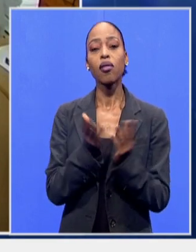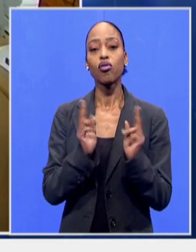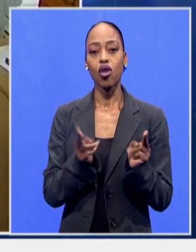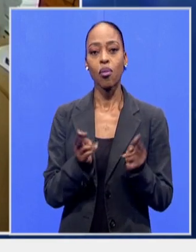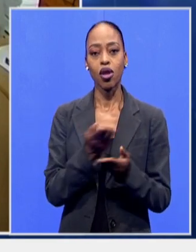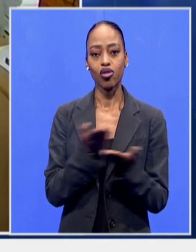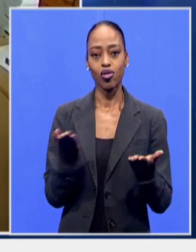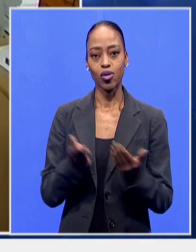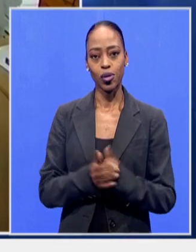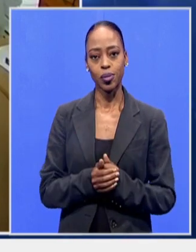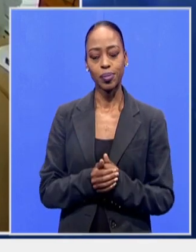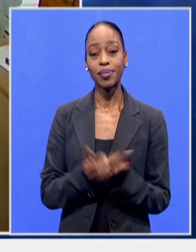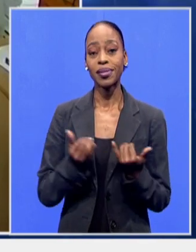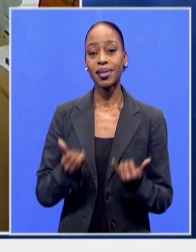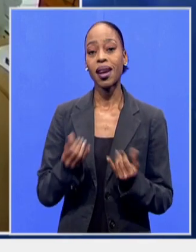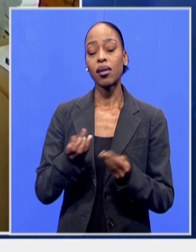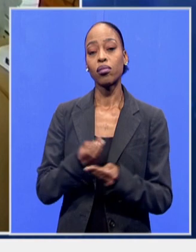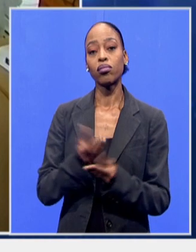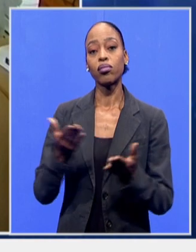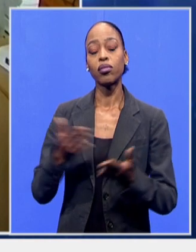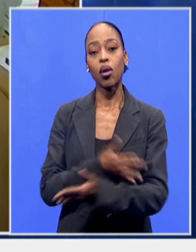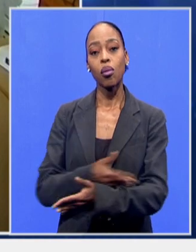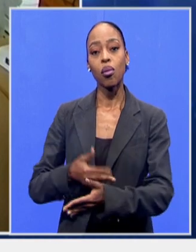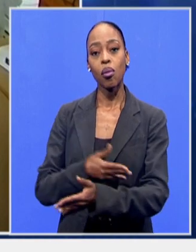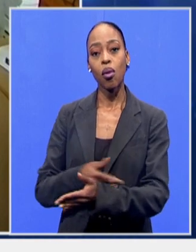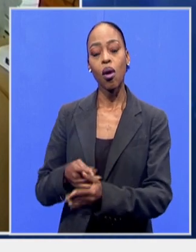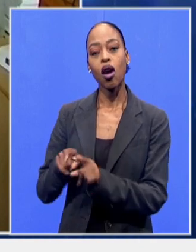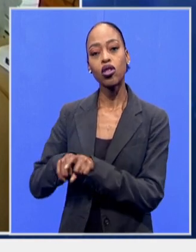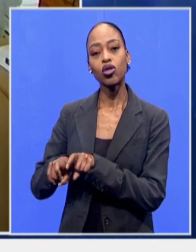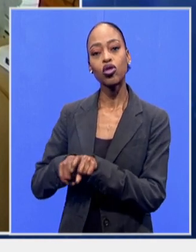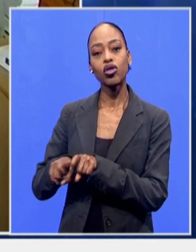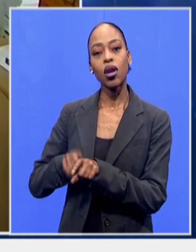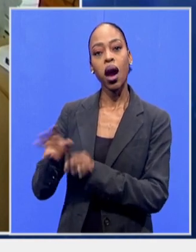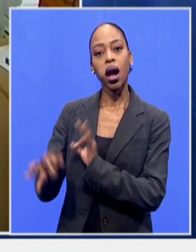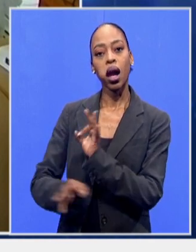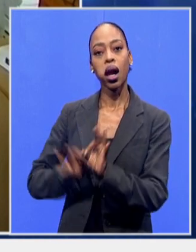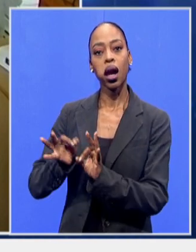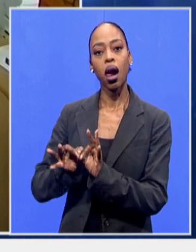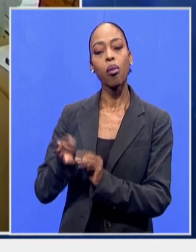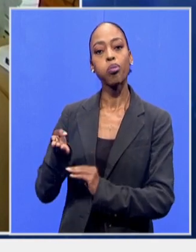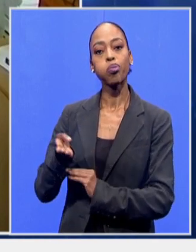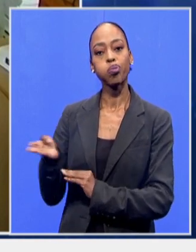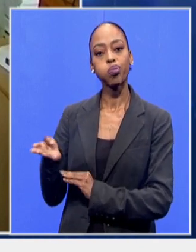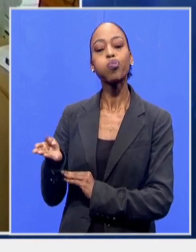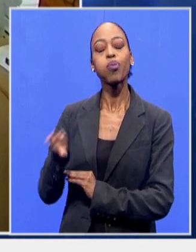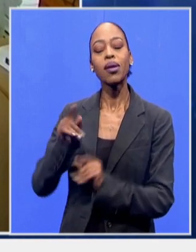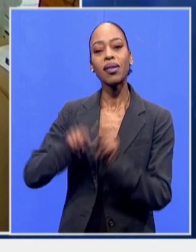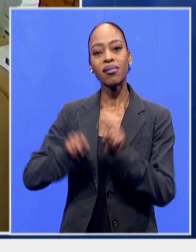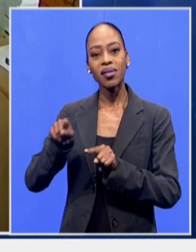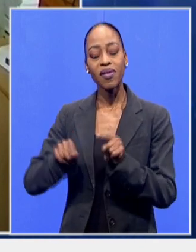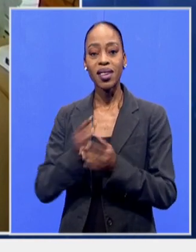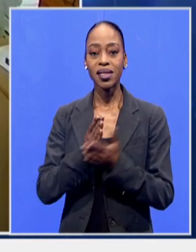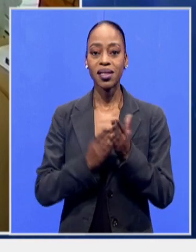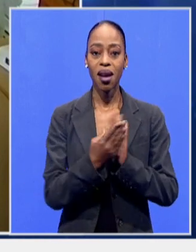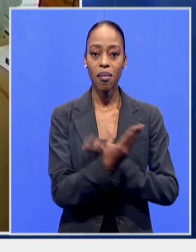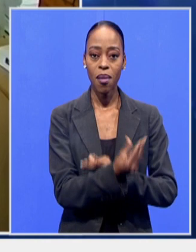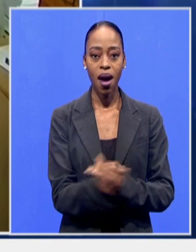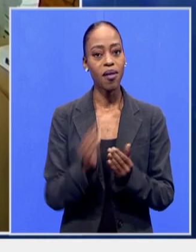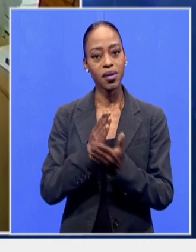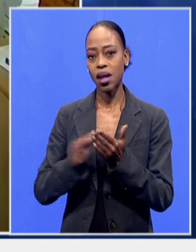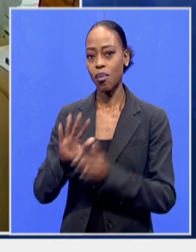The distribution of blood banks and 24-hour testing, but vary between facilities. Some public facilities will have